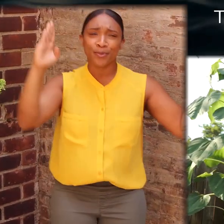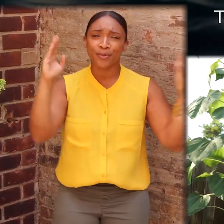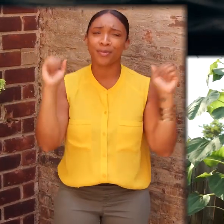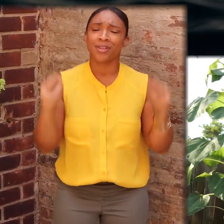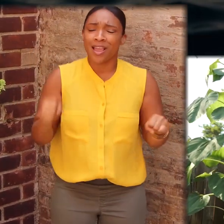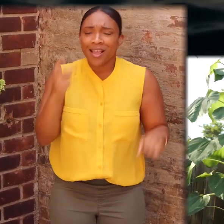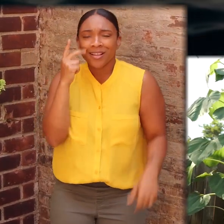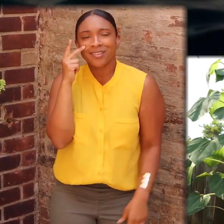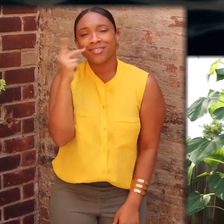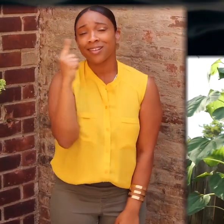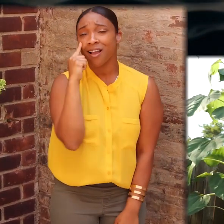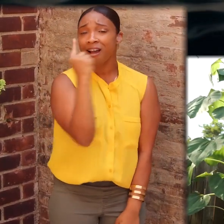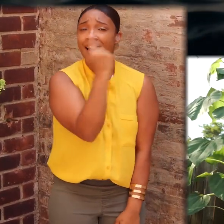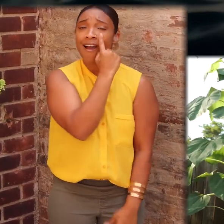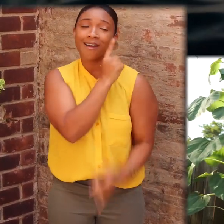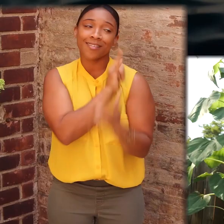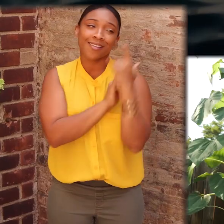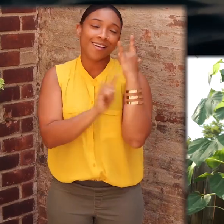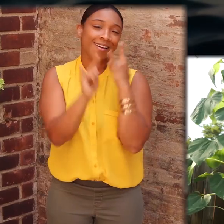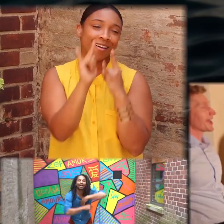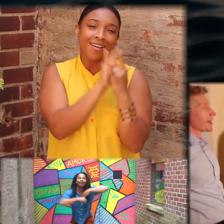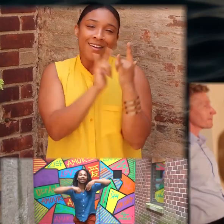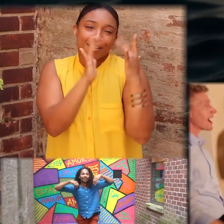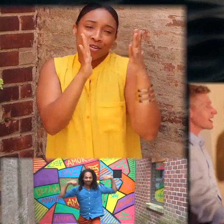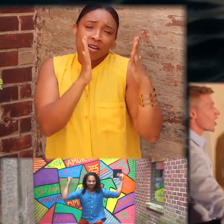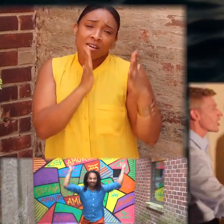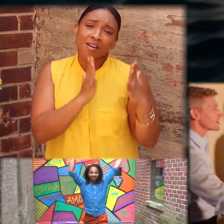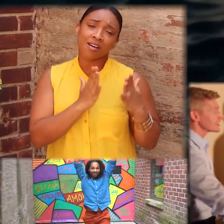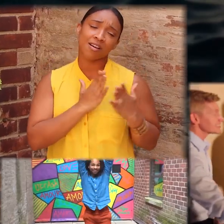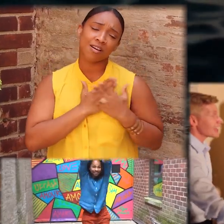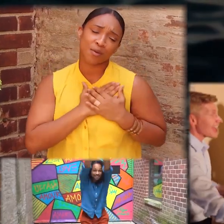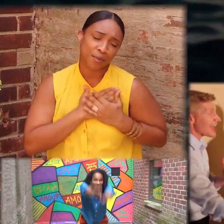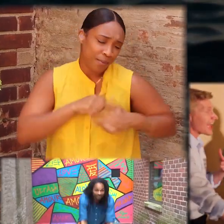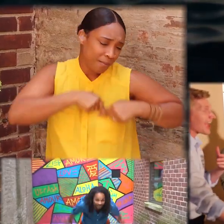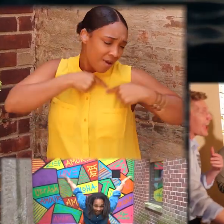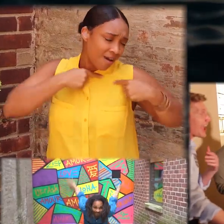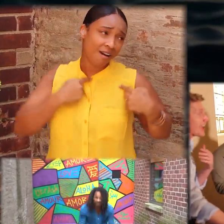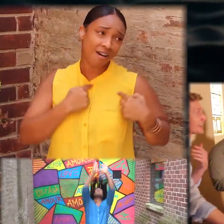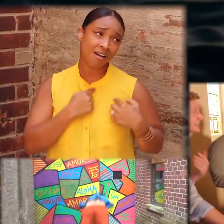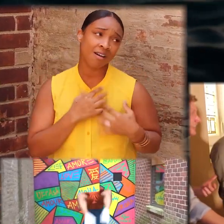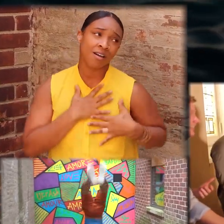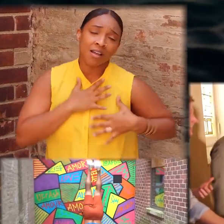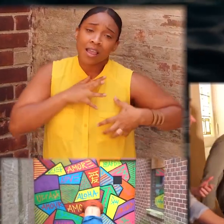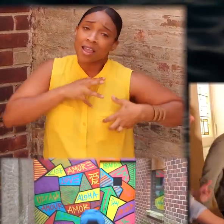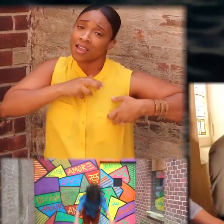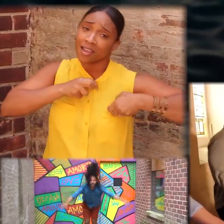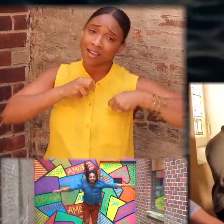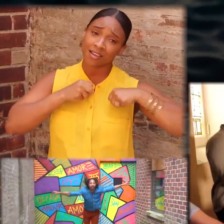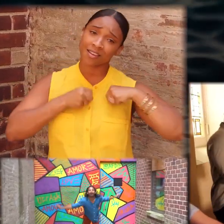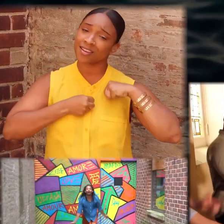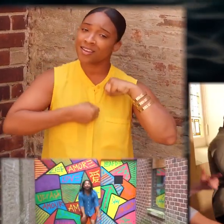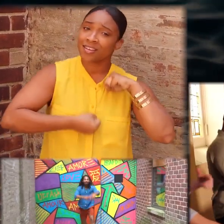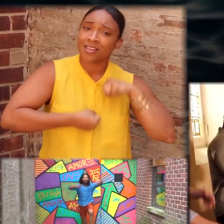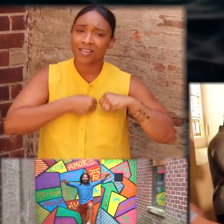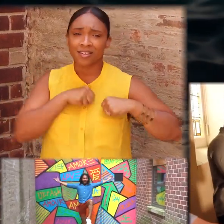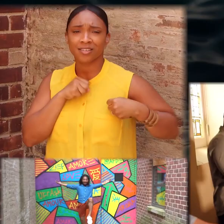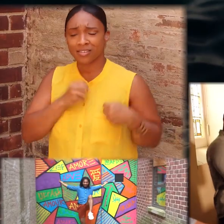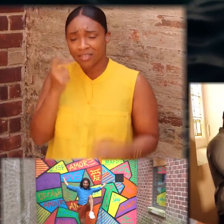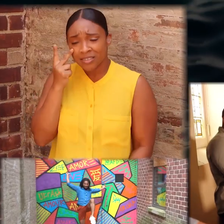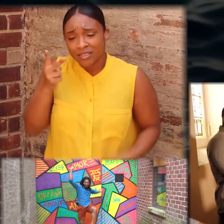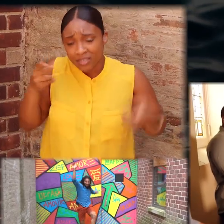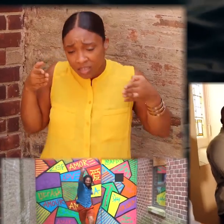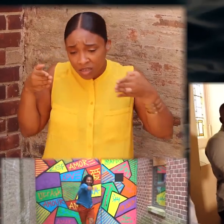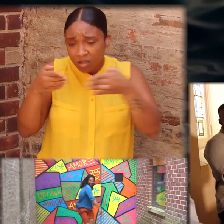ever even seen in the eyes of your lover. Oh, my heart is aching. We're coming to the